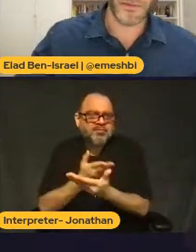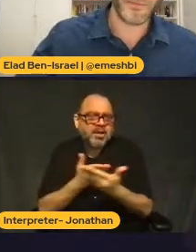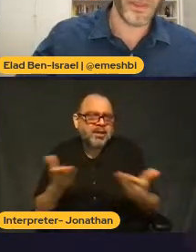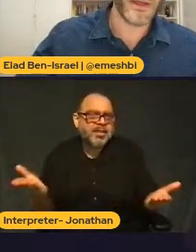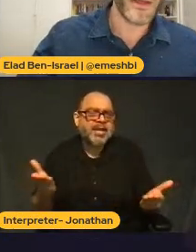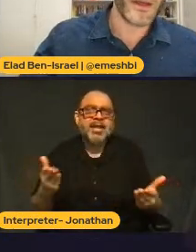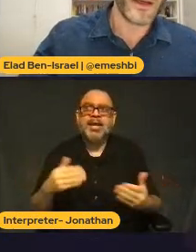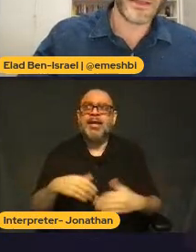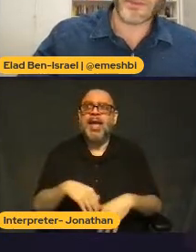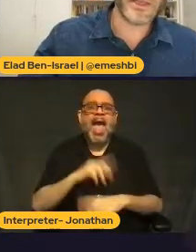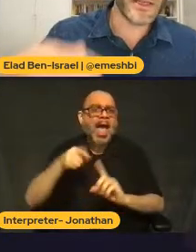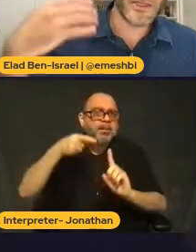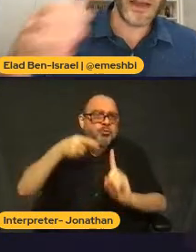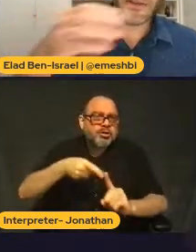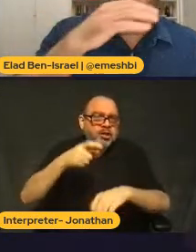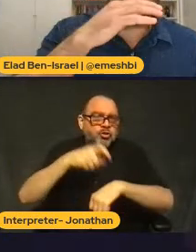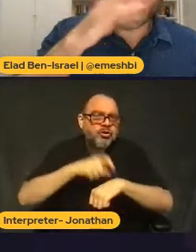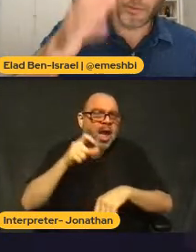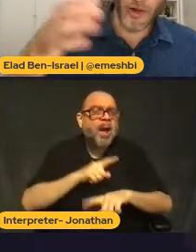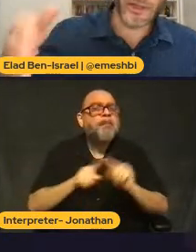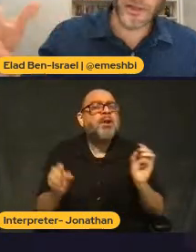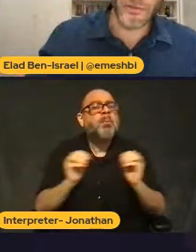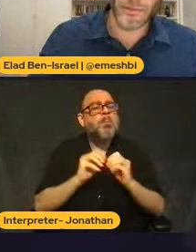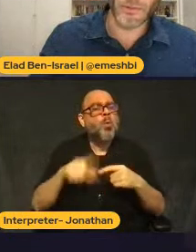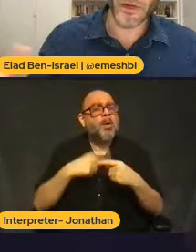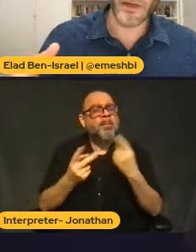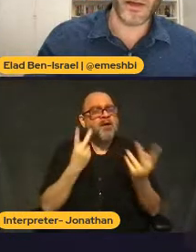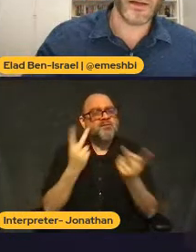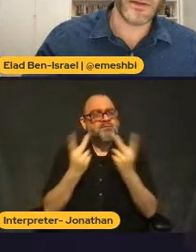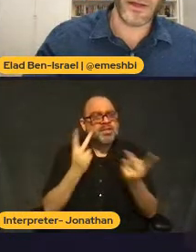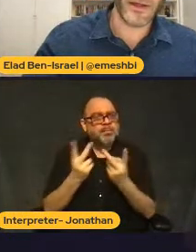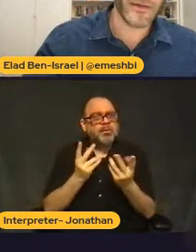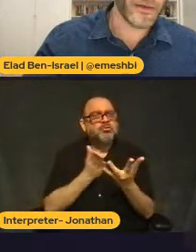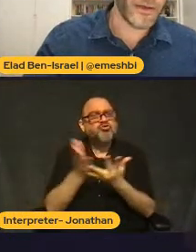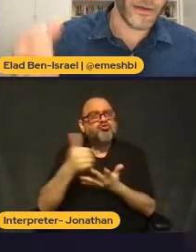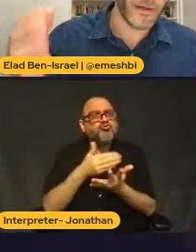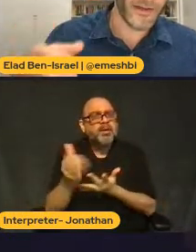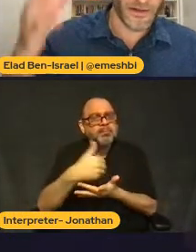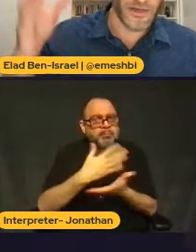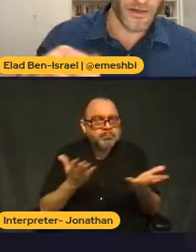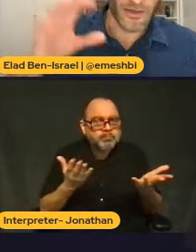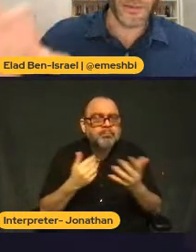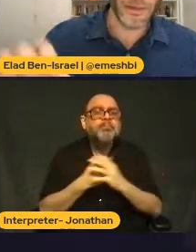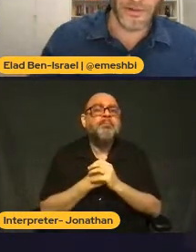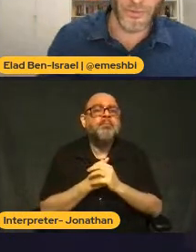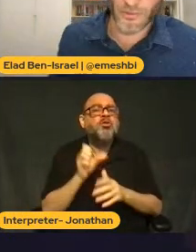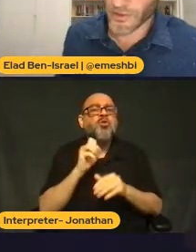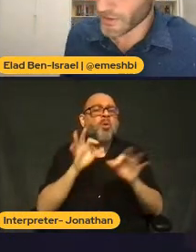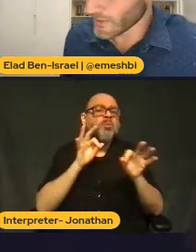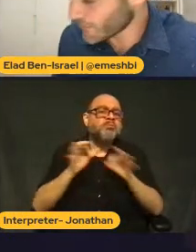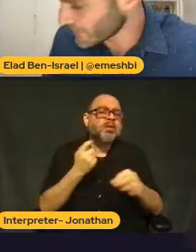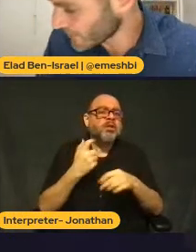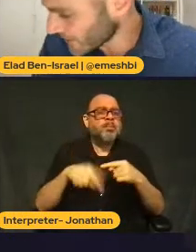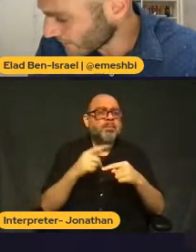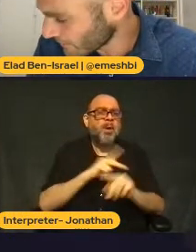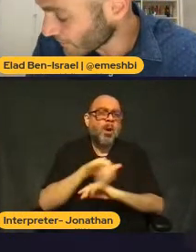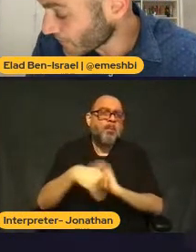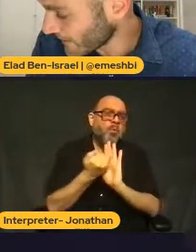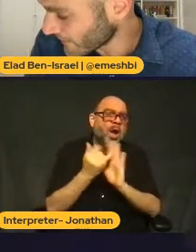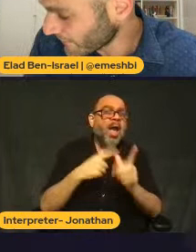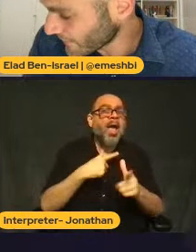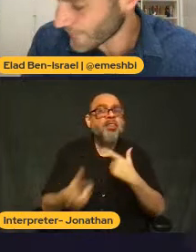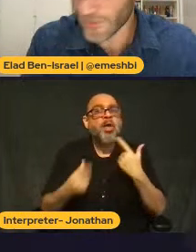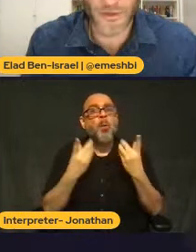being visible. And so I'm just going to dive into some of the projects that we've been working on, and then I'll talk a little bit about what we're doing and